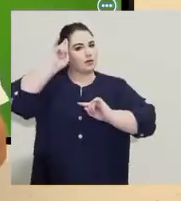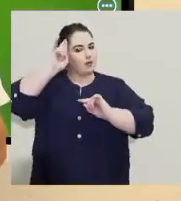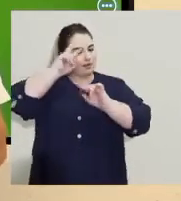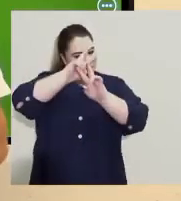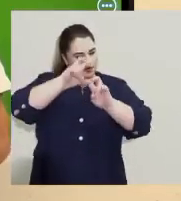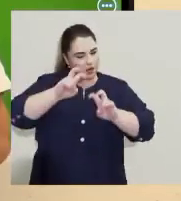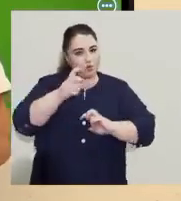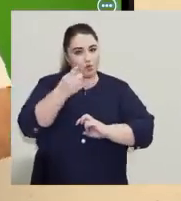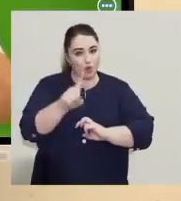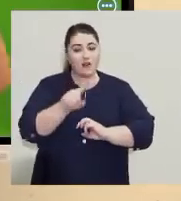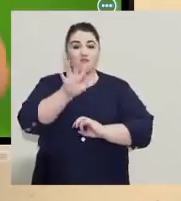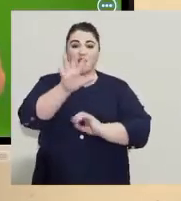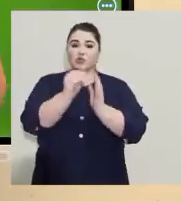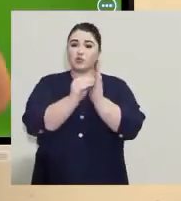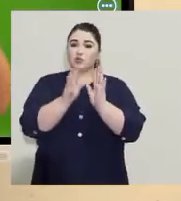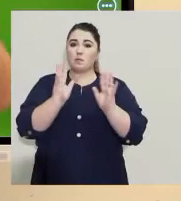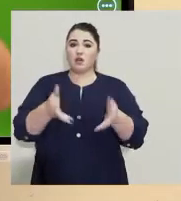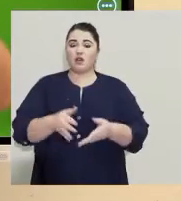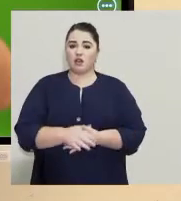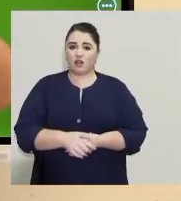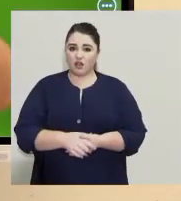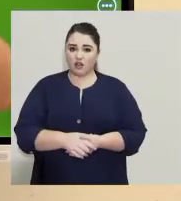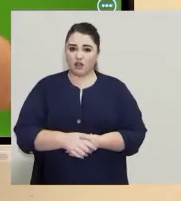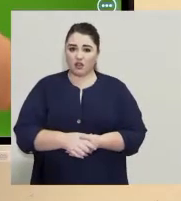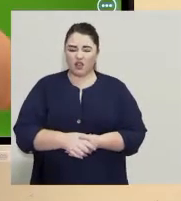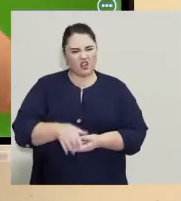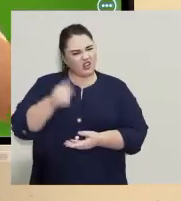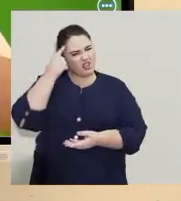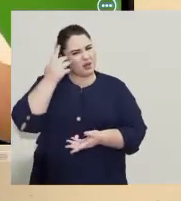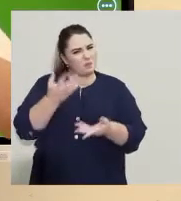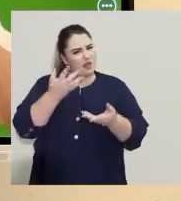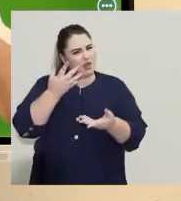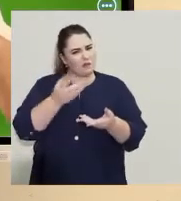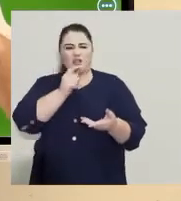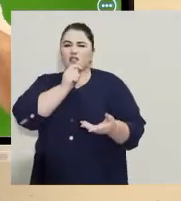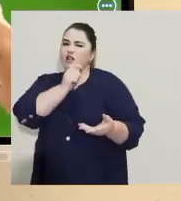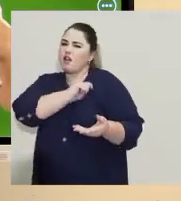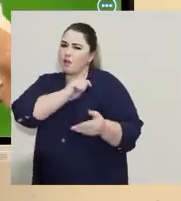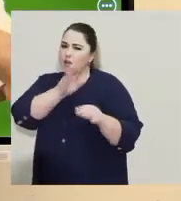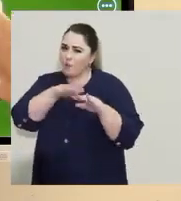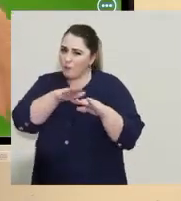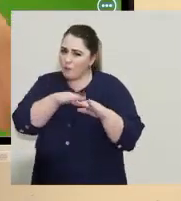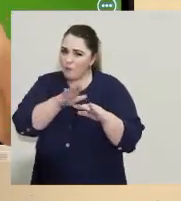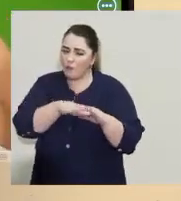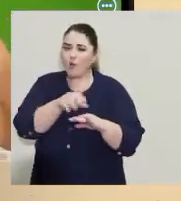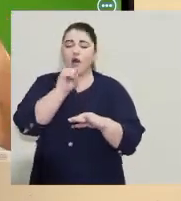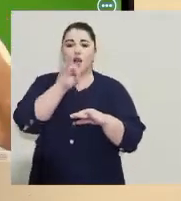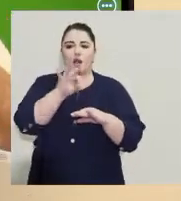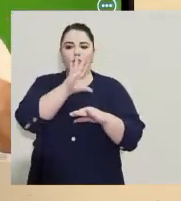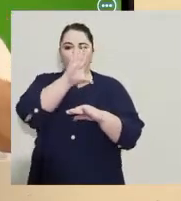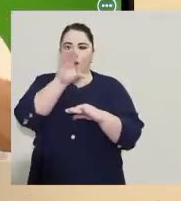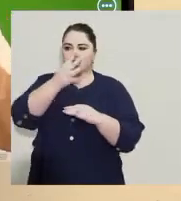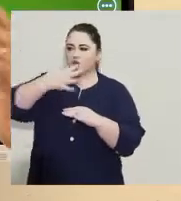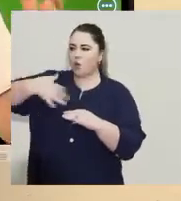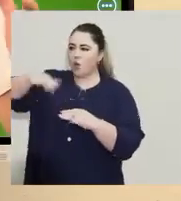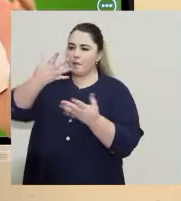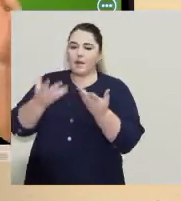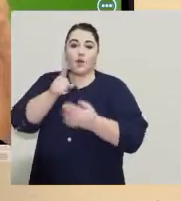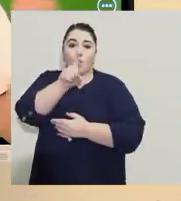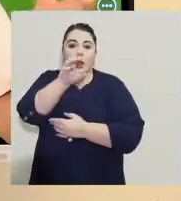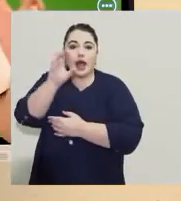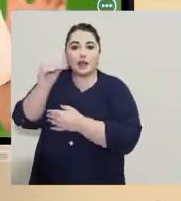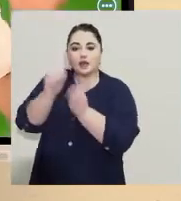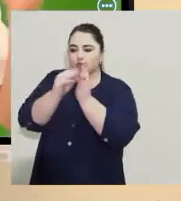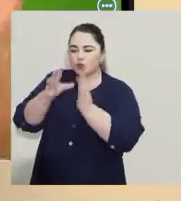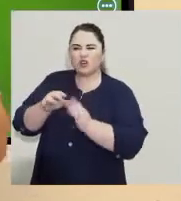you've only examined 5 students. Don't you think your results would have been more reliable if you asked for